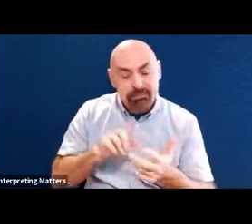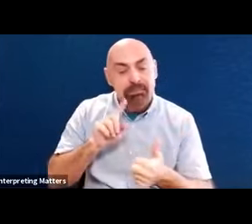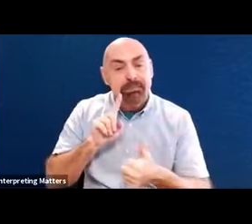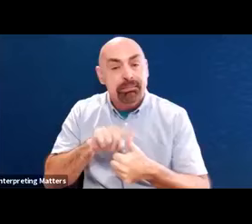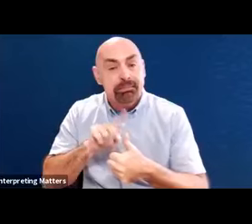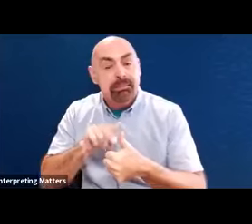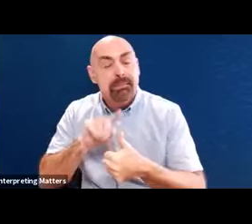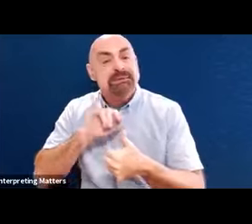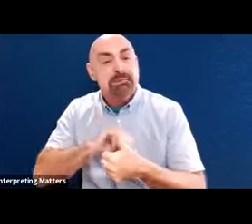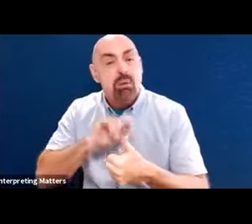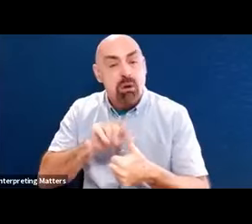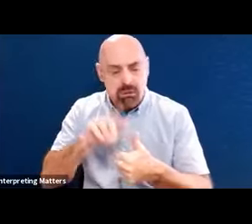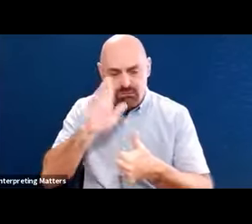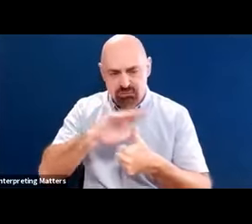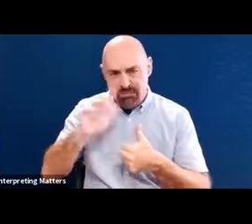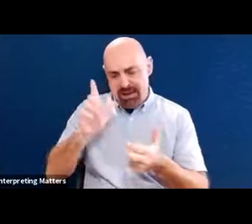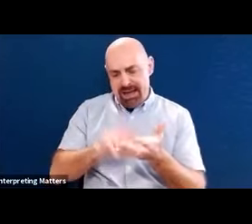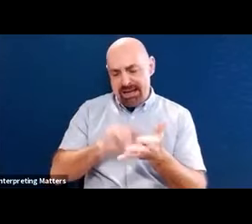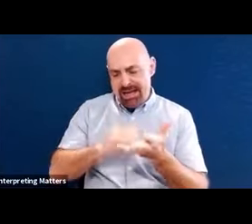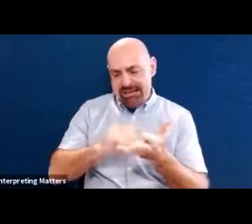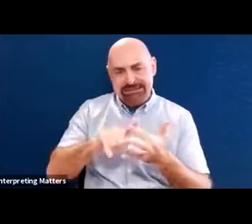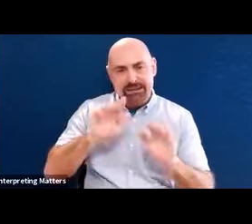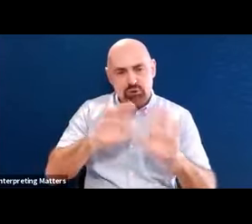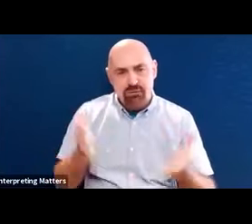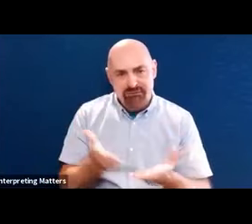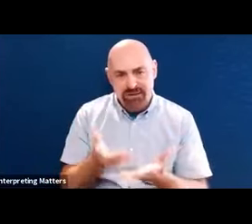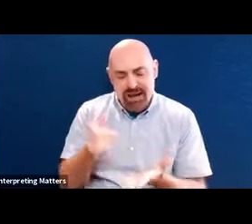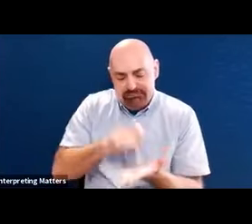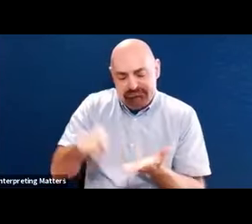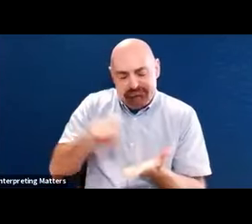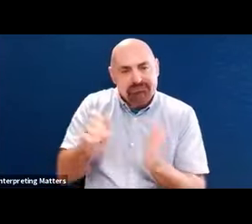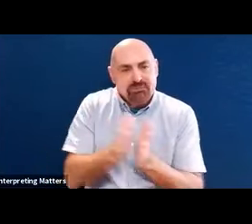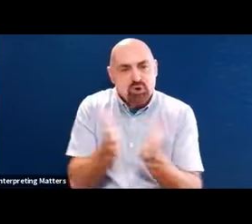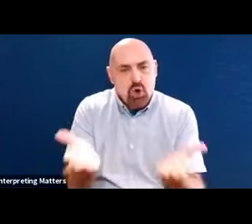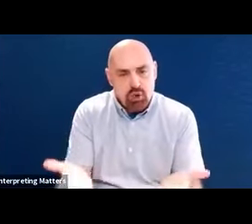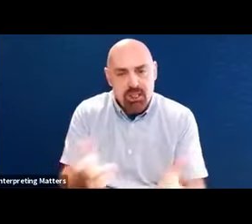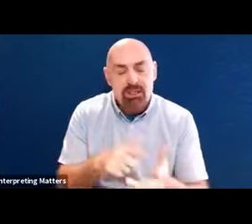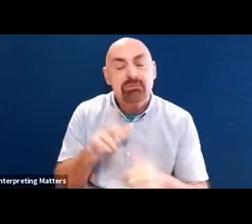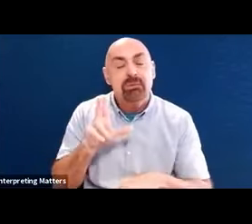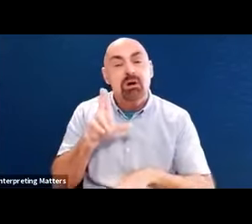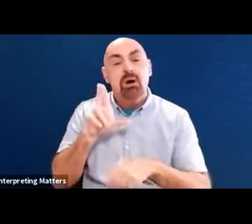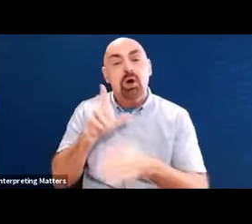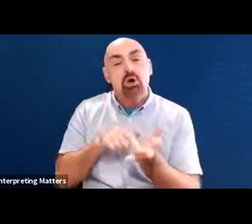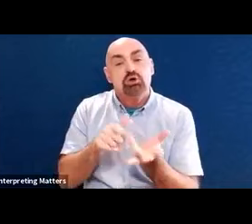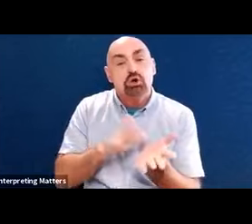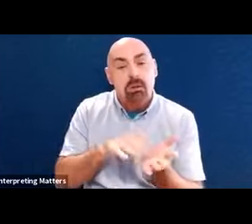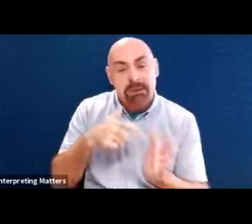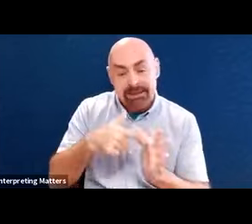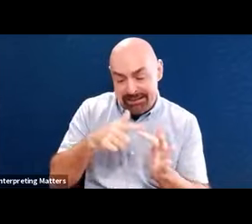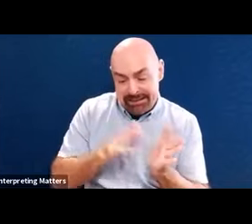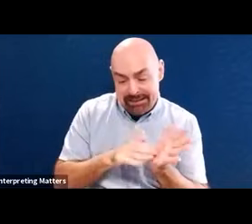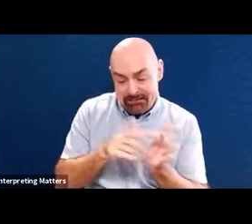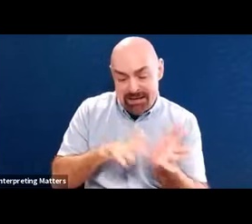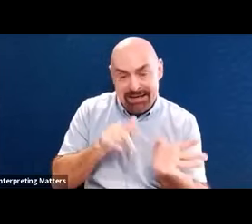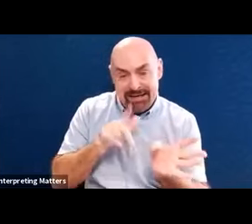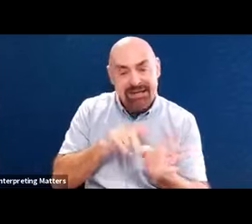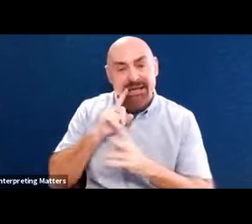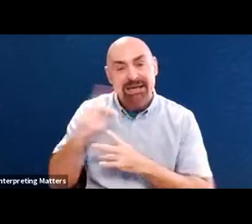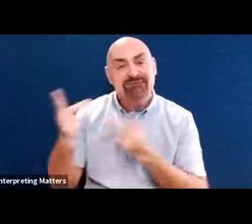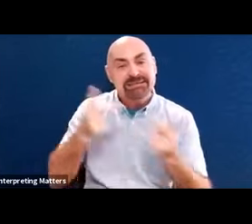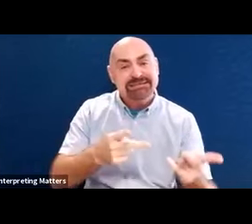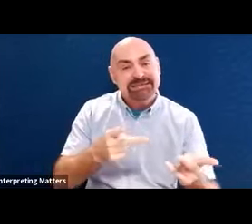LSE and an editor of the Journal of Economic Geography. Dr. Tom Kemeny is a visiting fellow at the